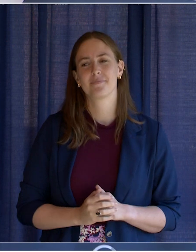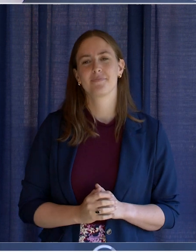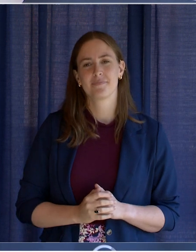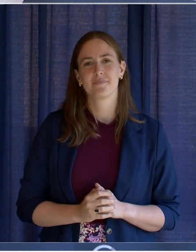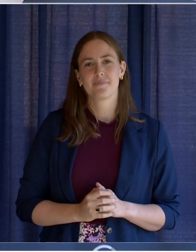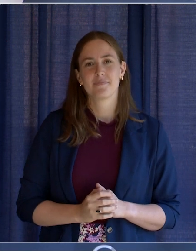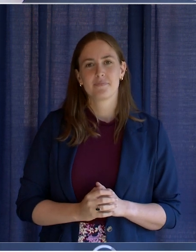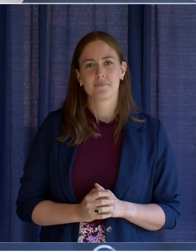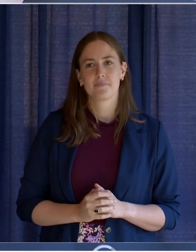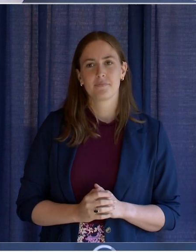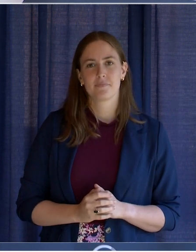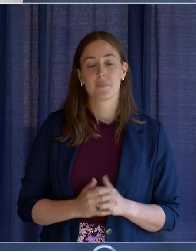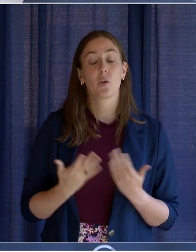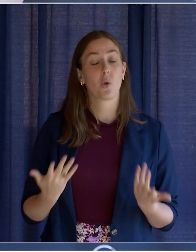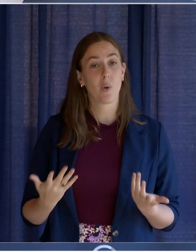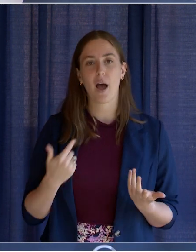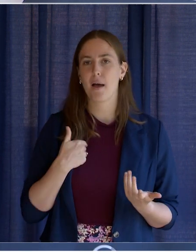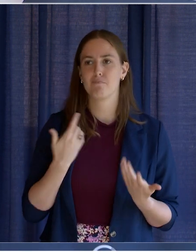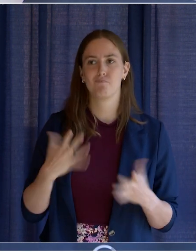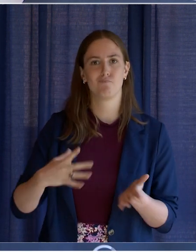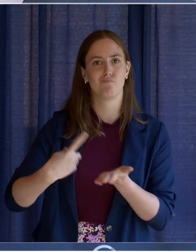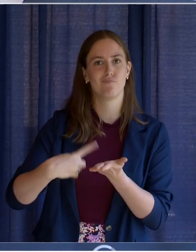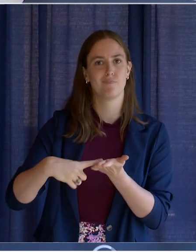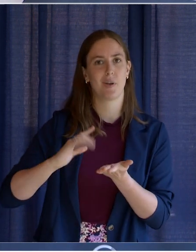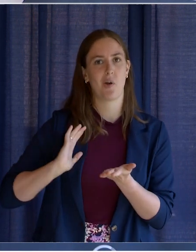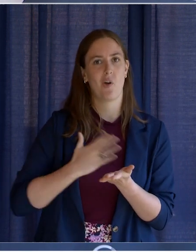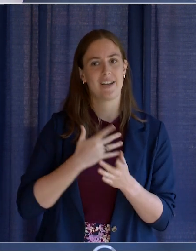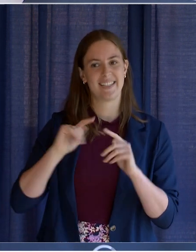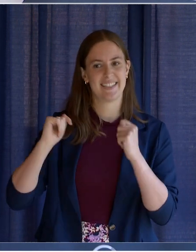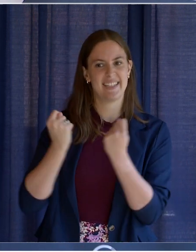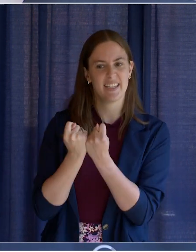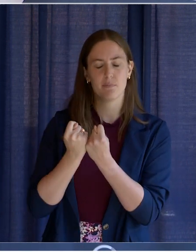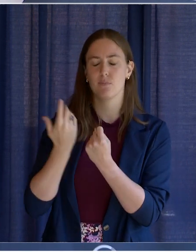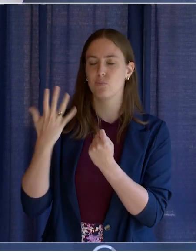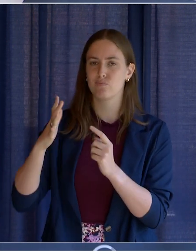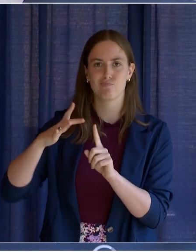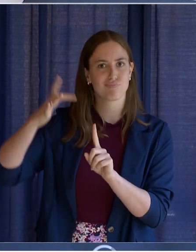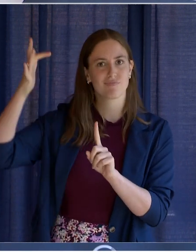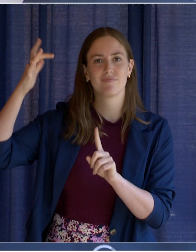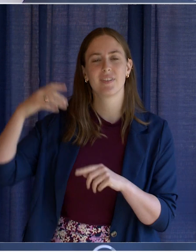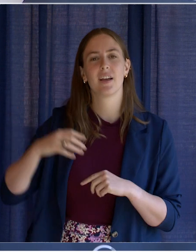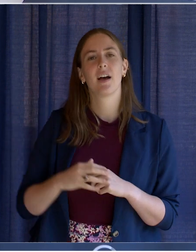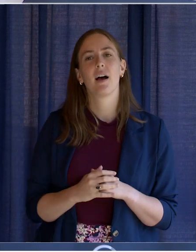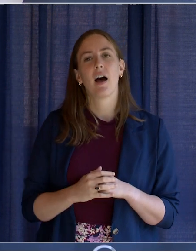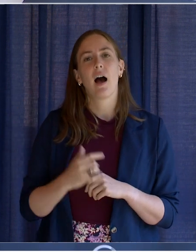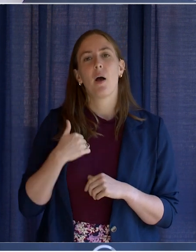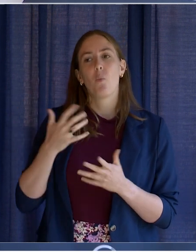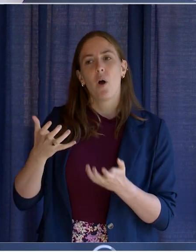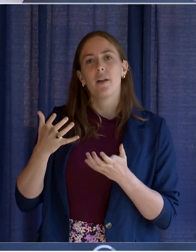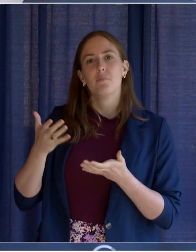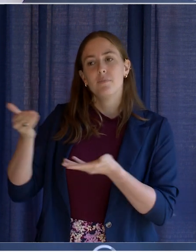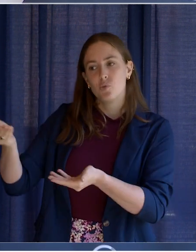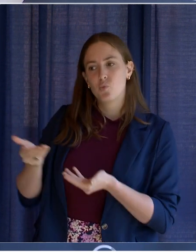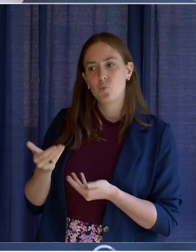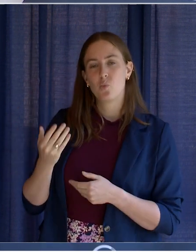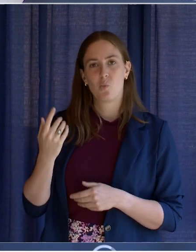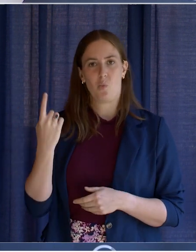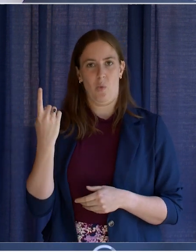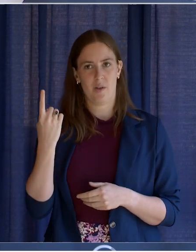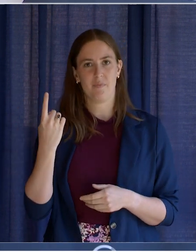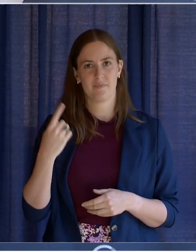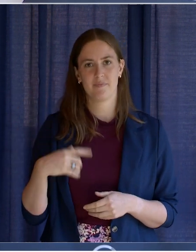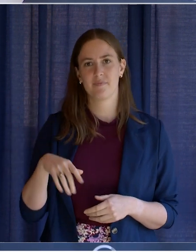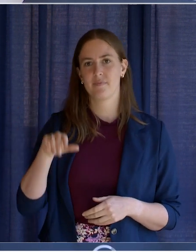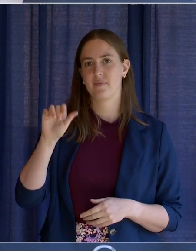So I talked about Virtru All-Stars, and I'm really delighted to then welcome, one of those All-Stars, so then